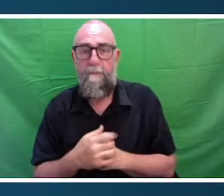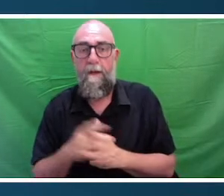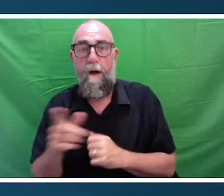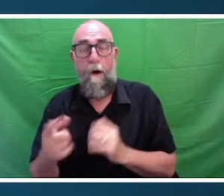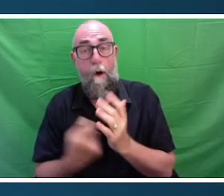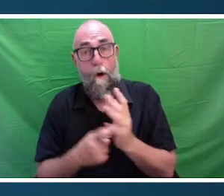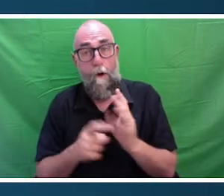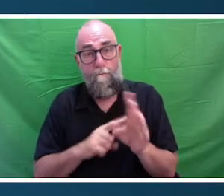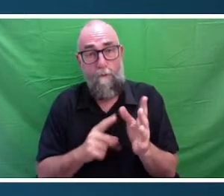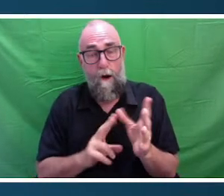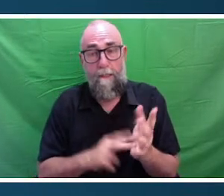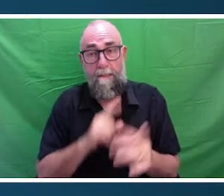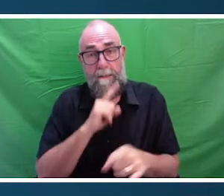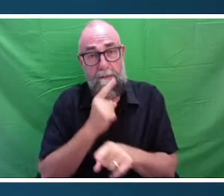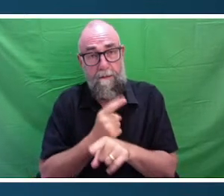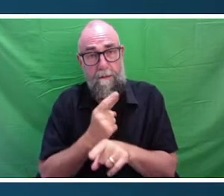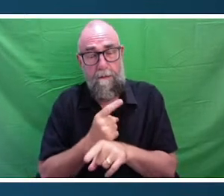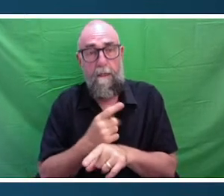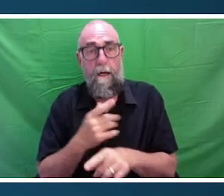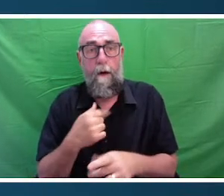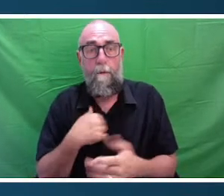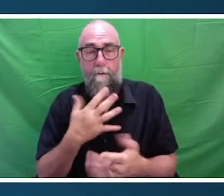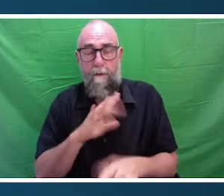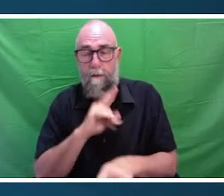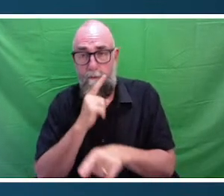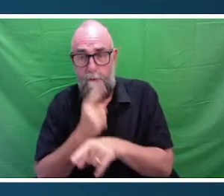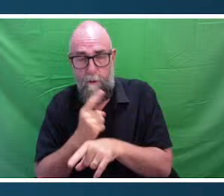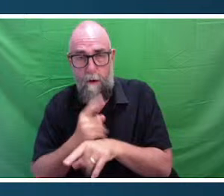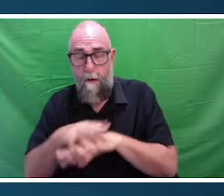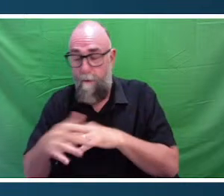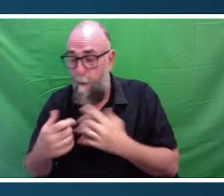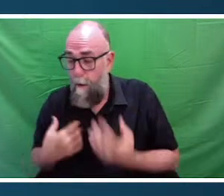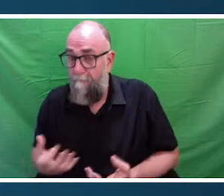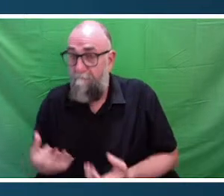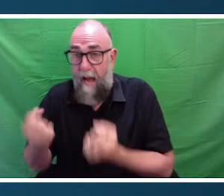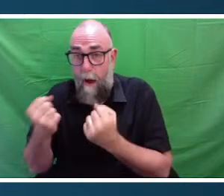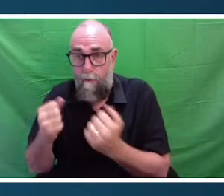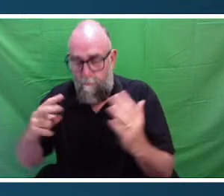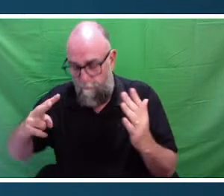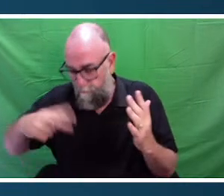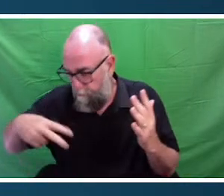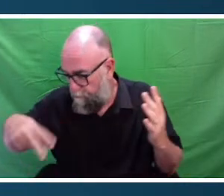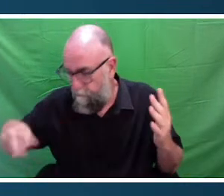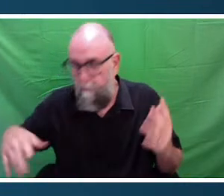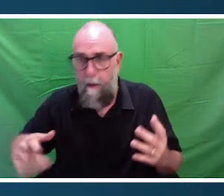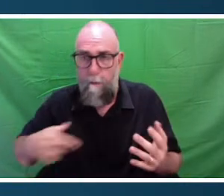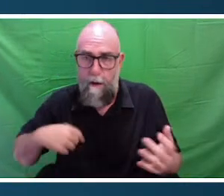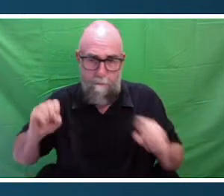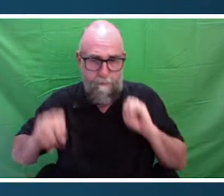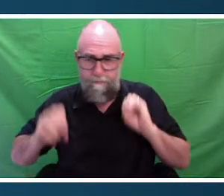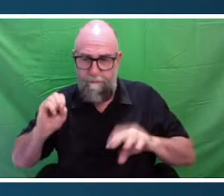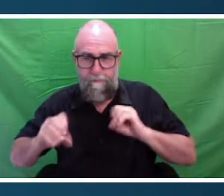most of the finding that we reported in the report, which you would find outside, is very descriptive.